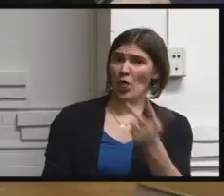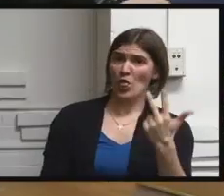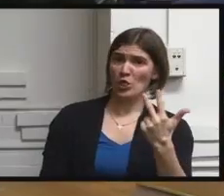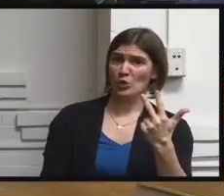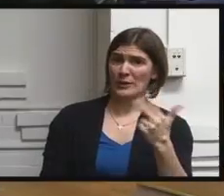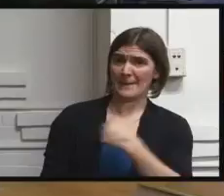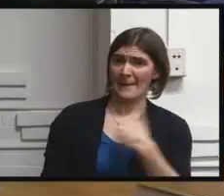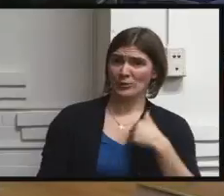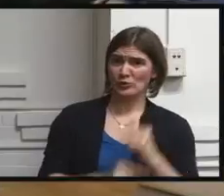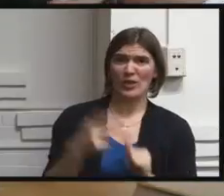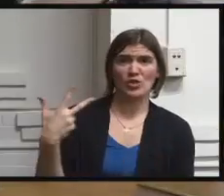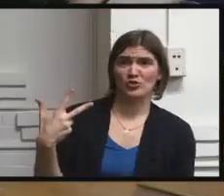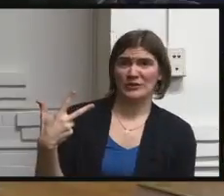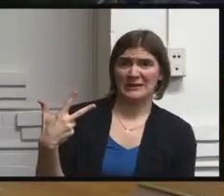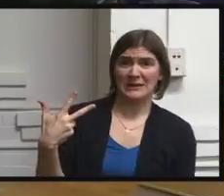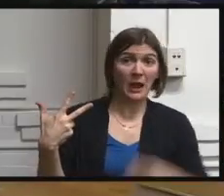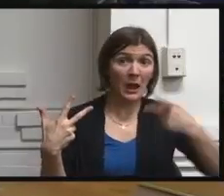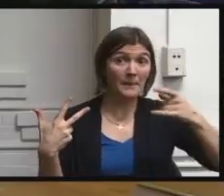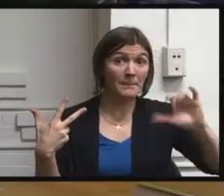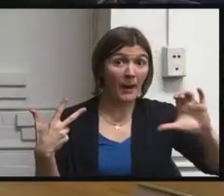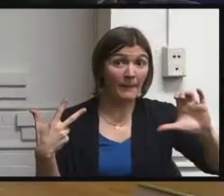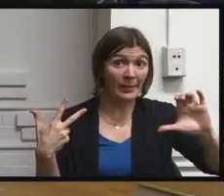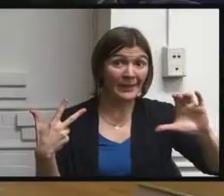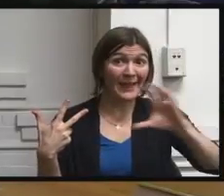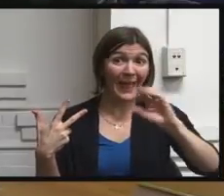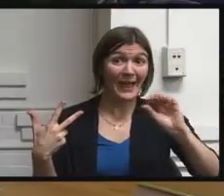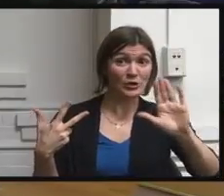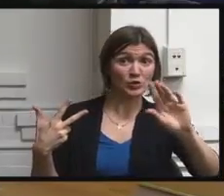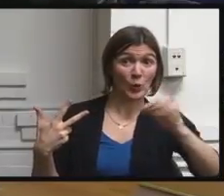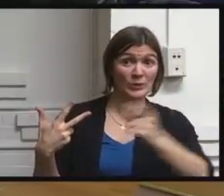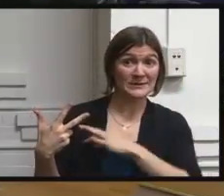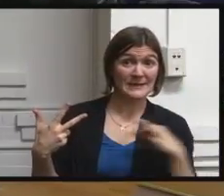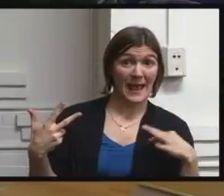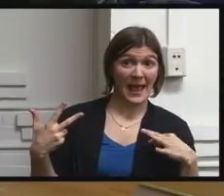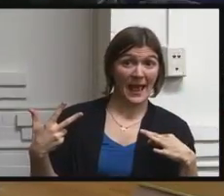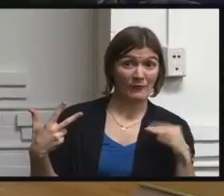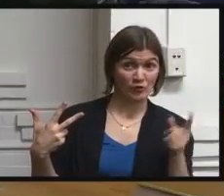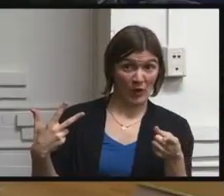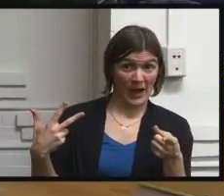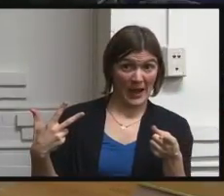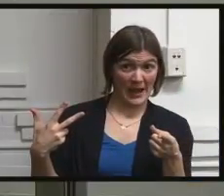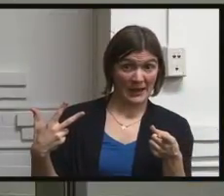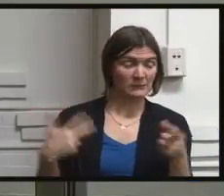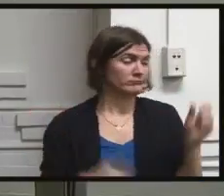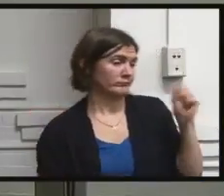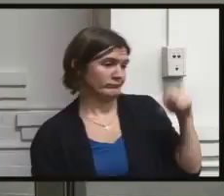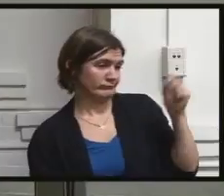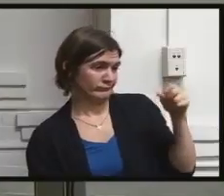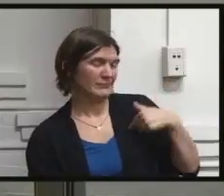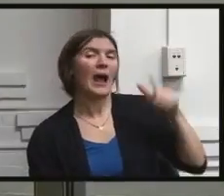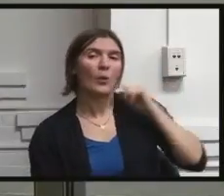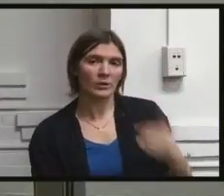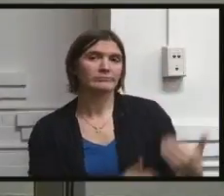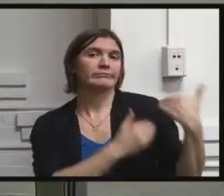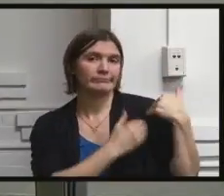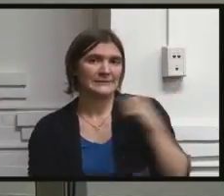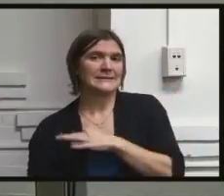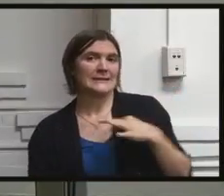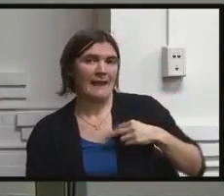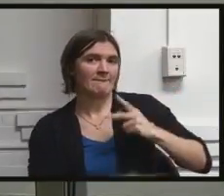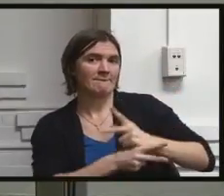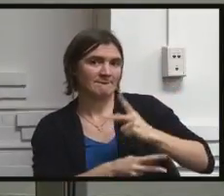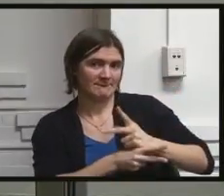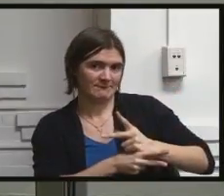three-member public with planning department staffing as well? We will staff it. It